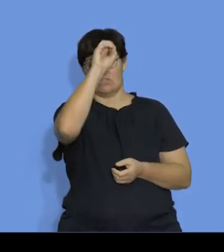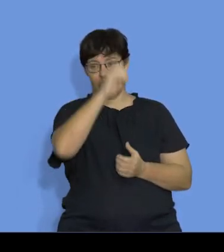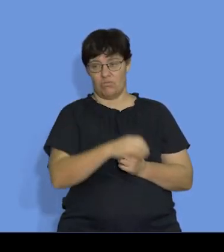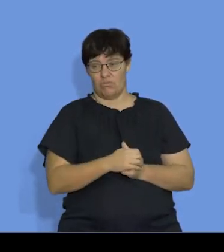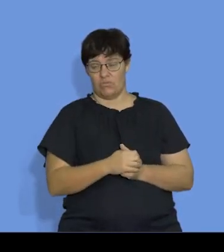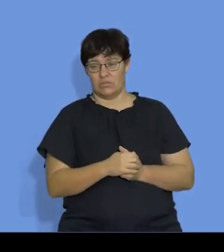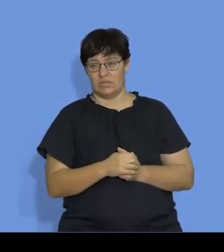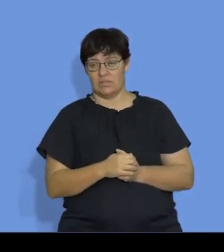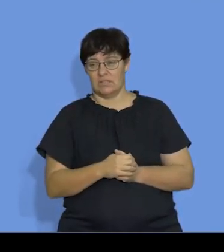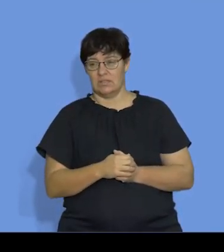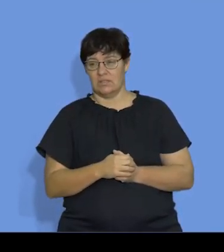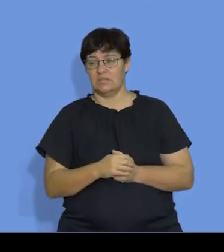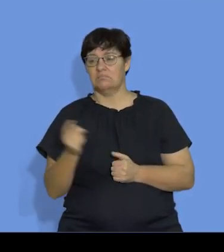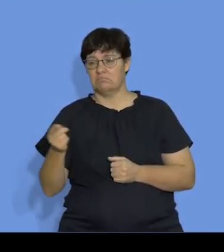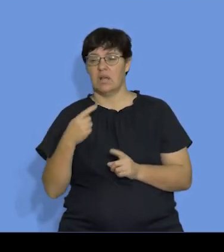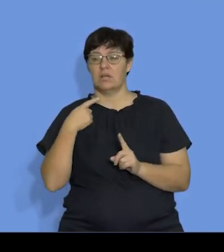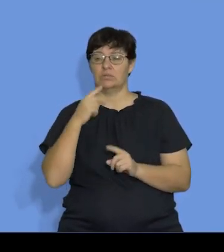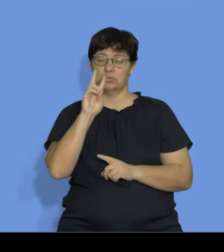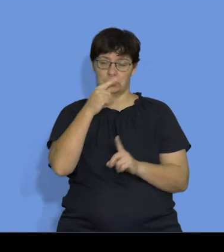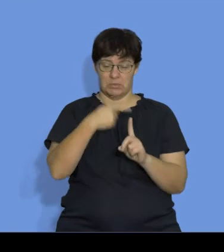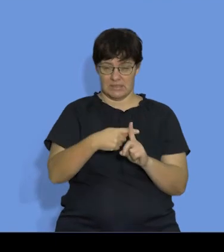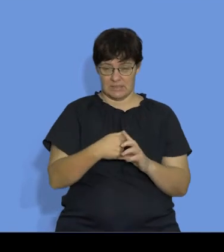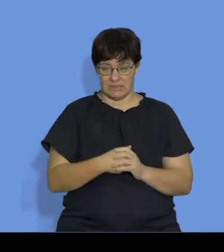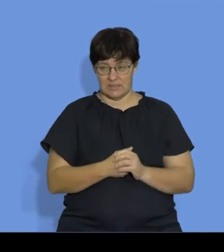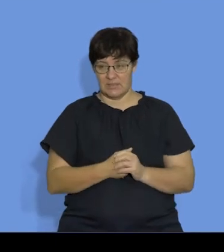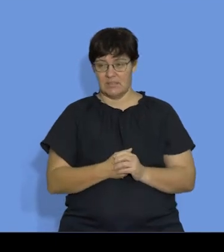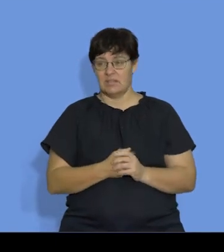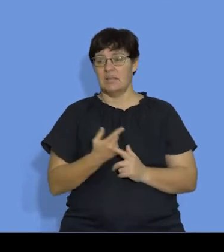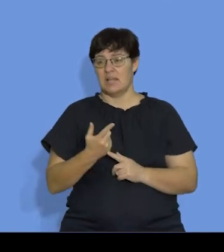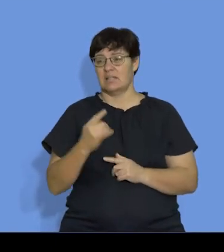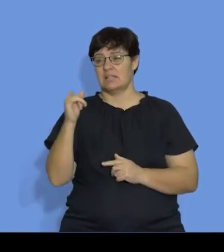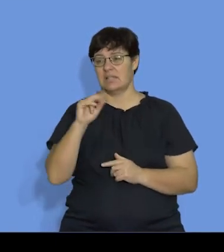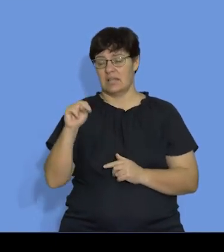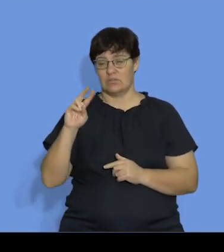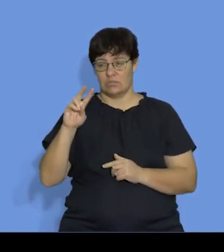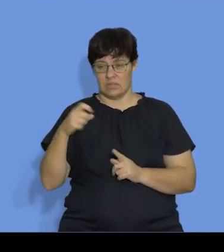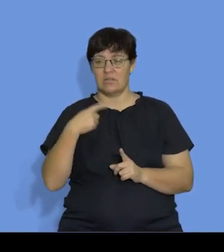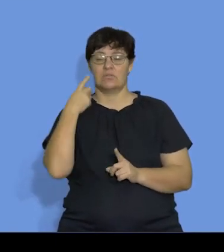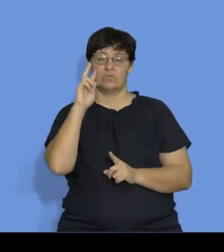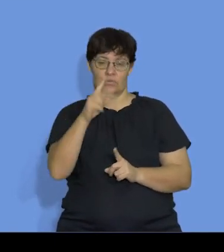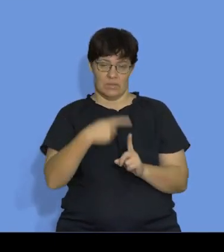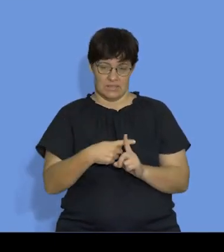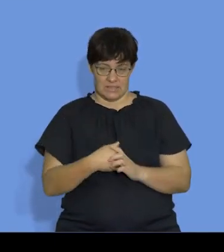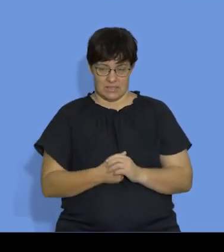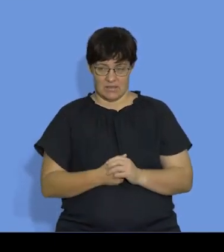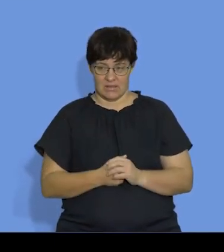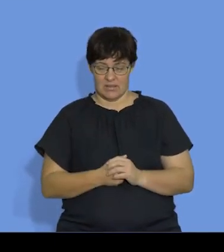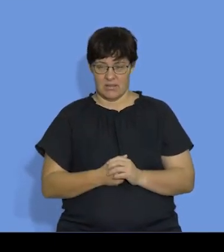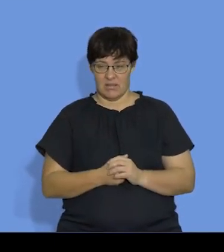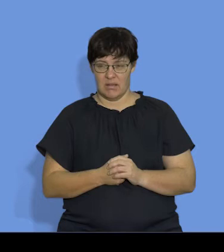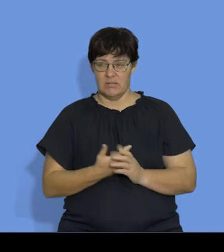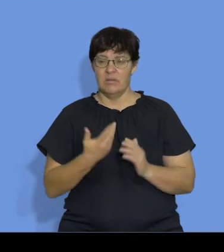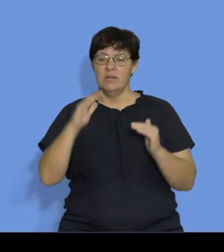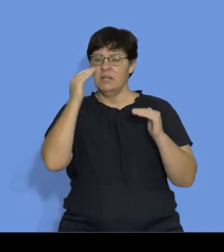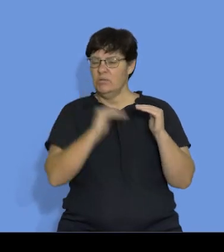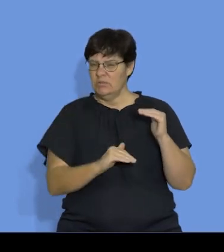side ion is 2 plus, okay? And then zinc is also 2 plus. So a reducing